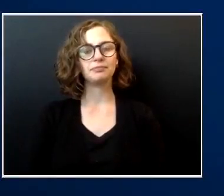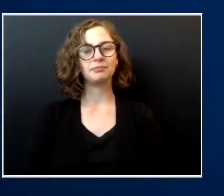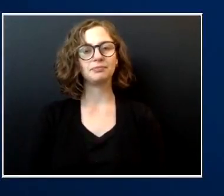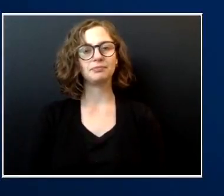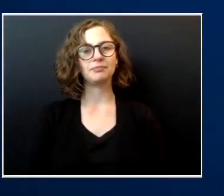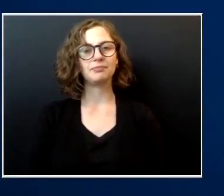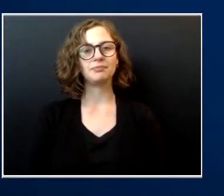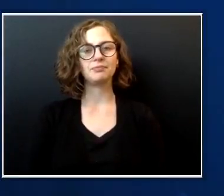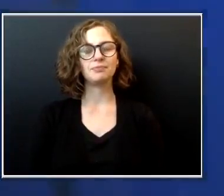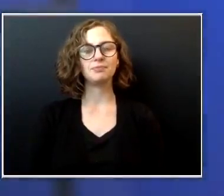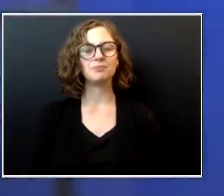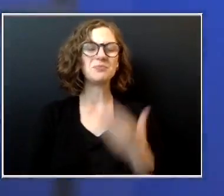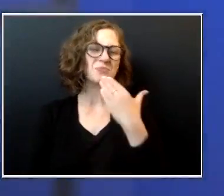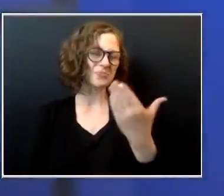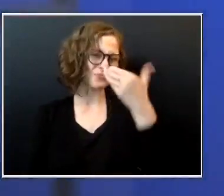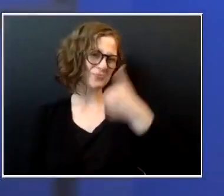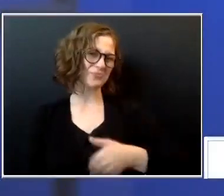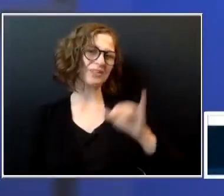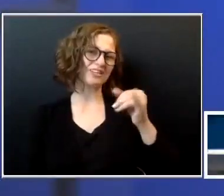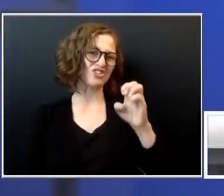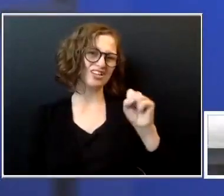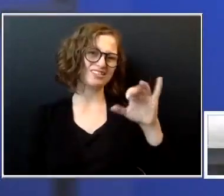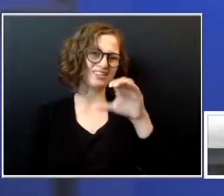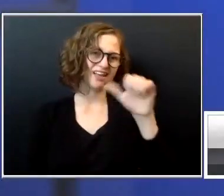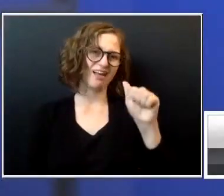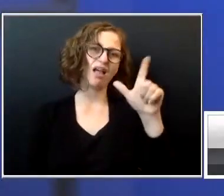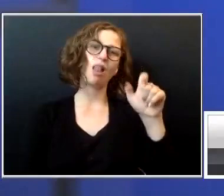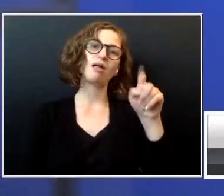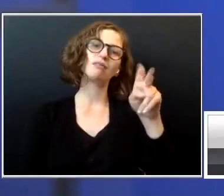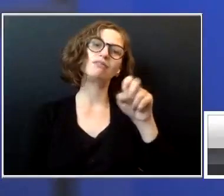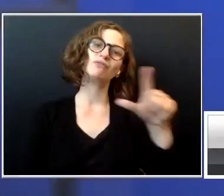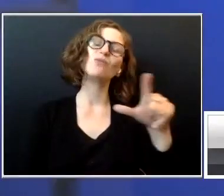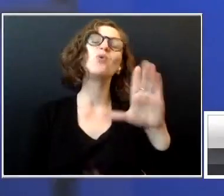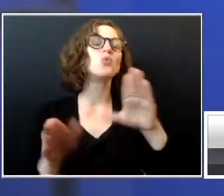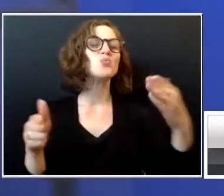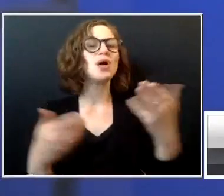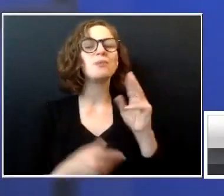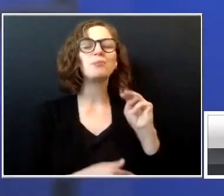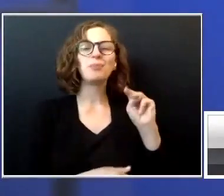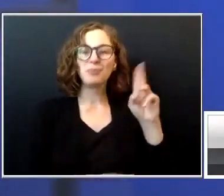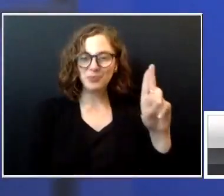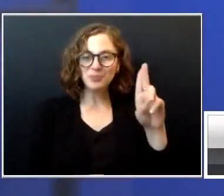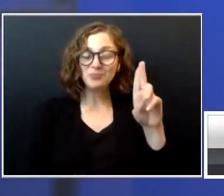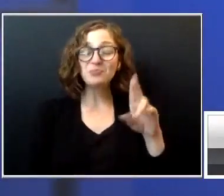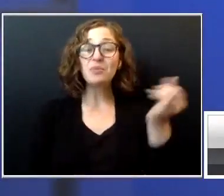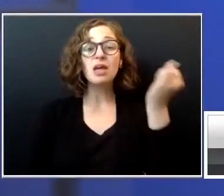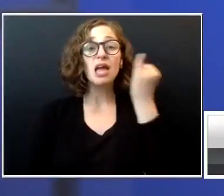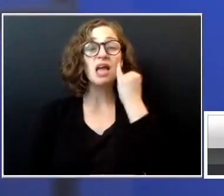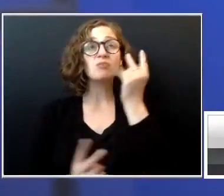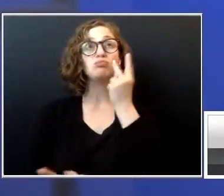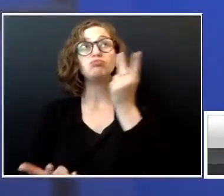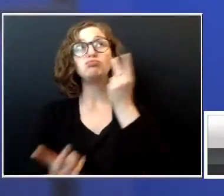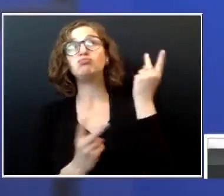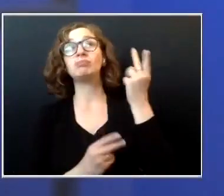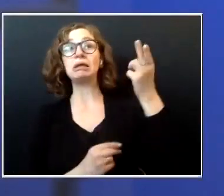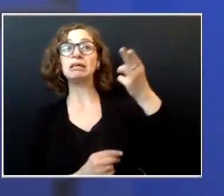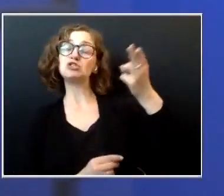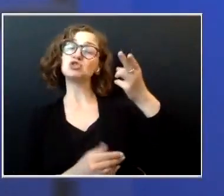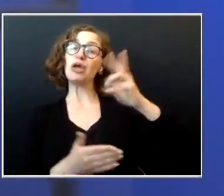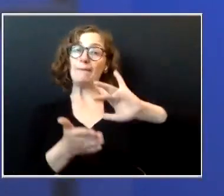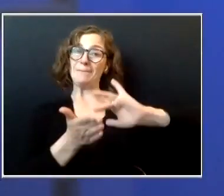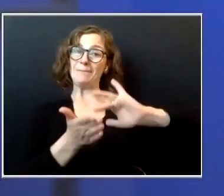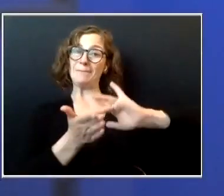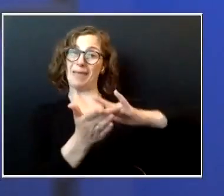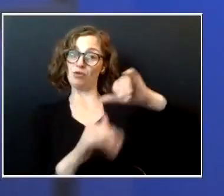Good morning, I'm Jessica Lovell, and welcome to the Morning Medical Update. If you look at history of medical science, generally speaking,